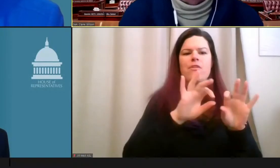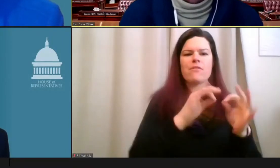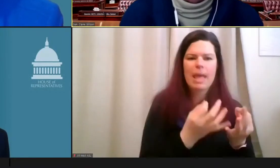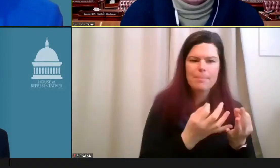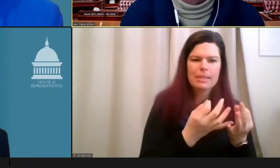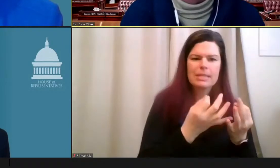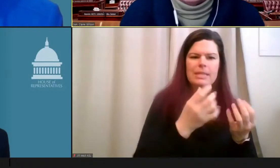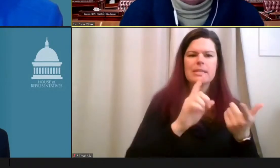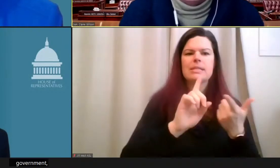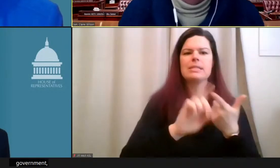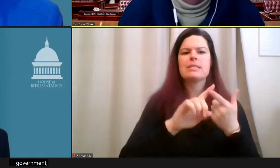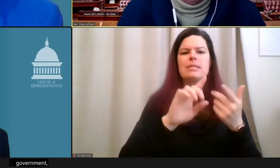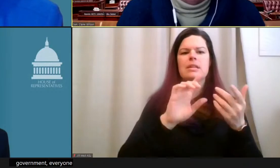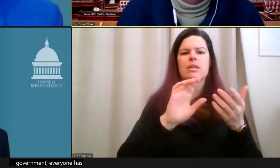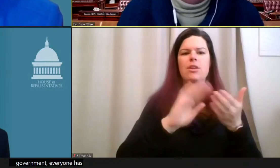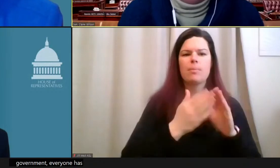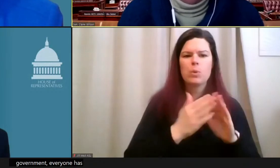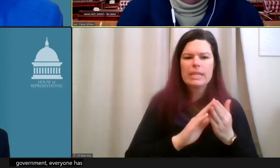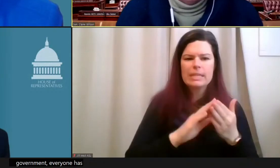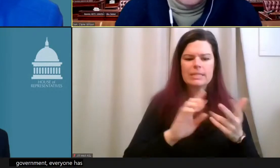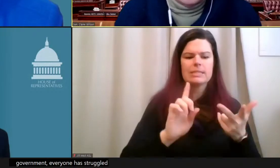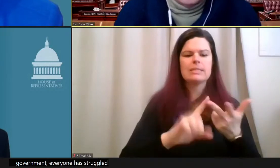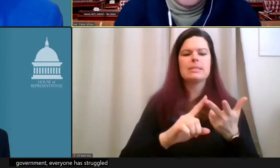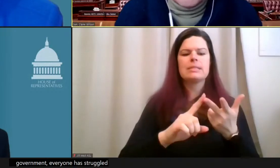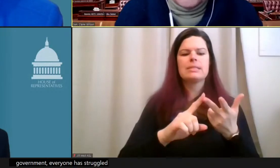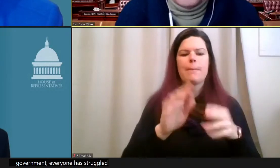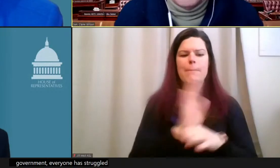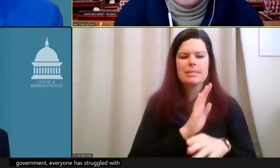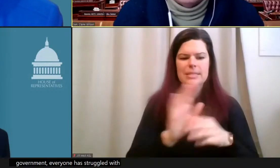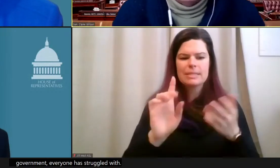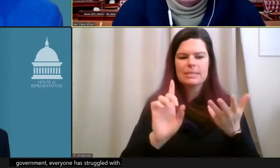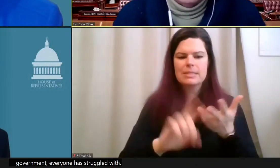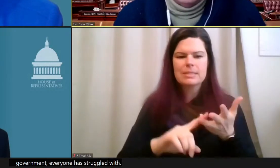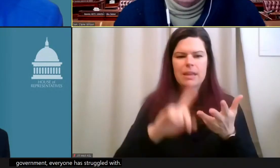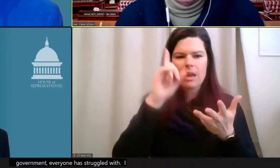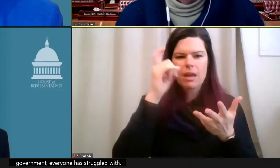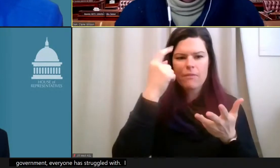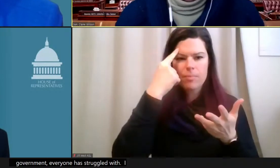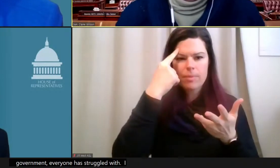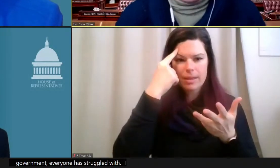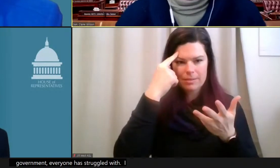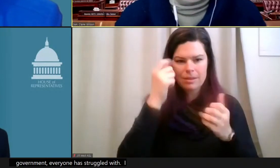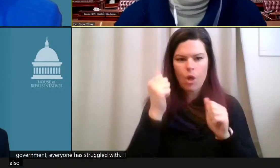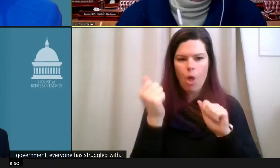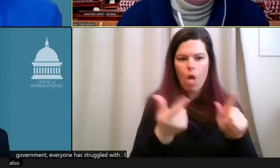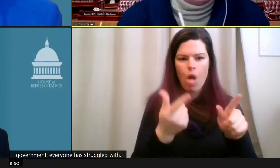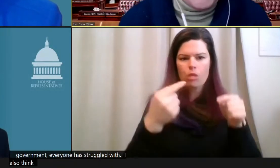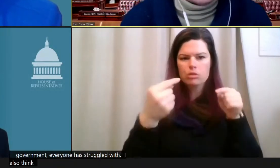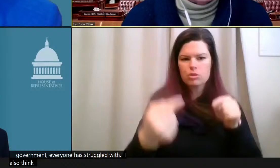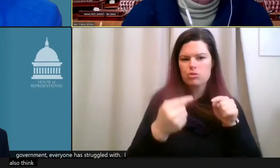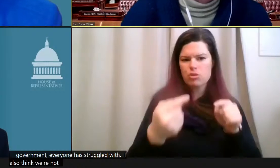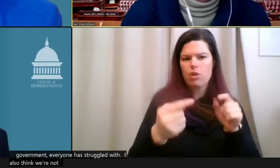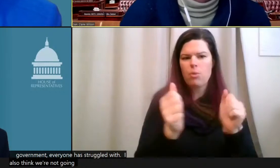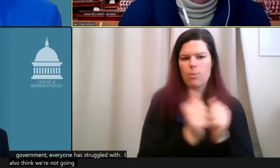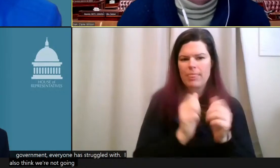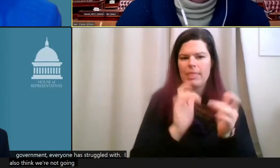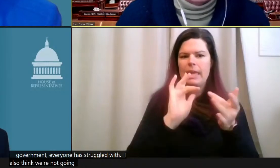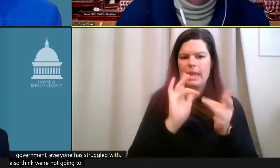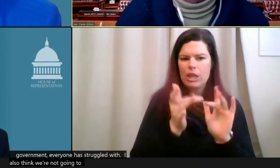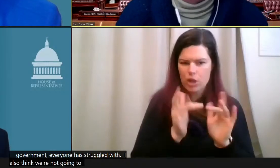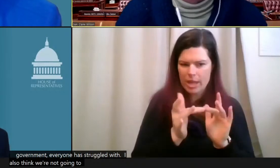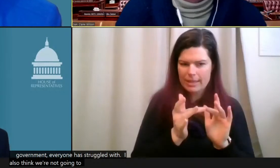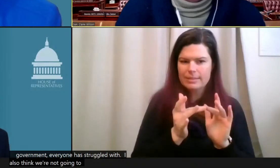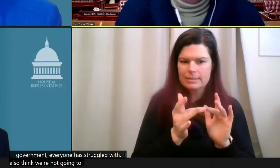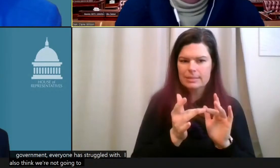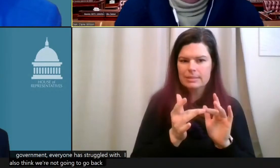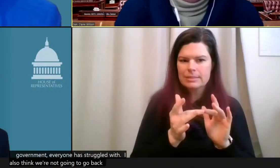everyone has struggled with. I also think we are not going to go back, and I believe Rep.